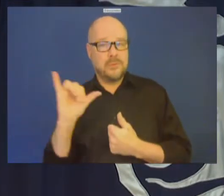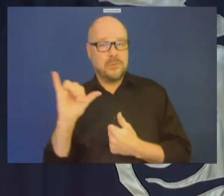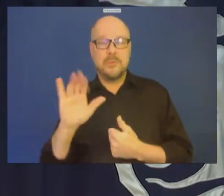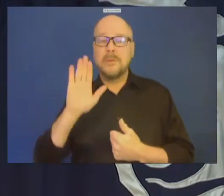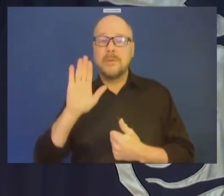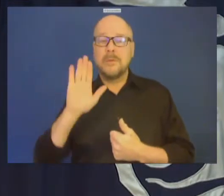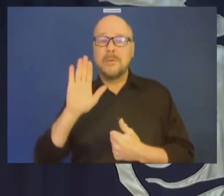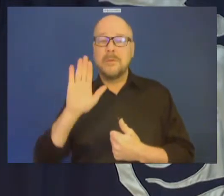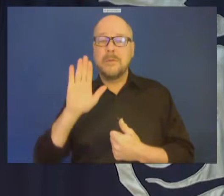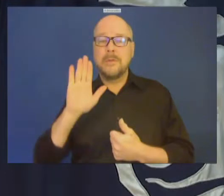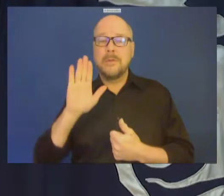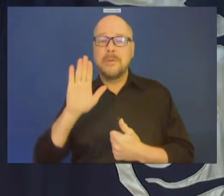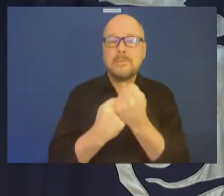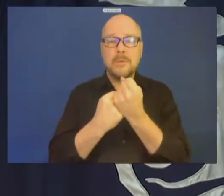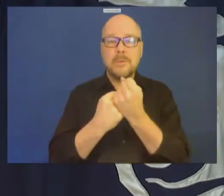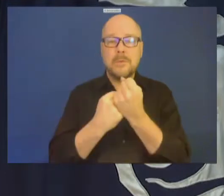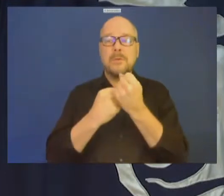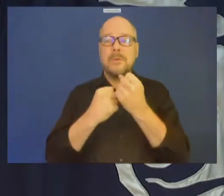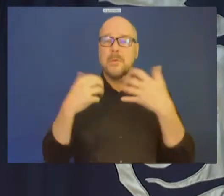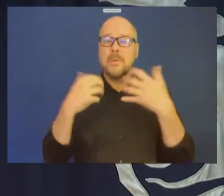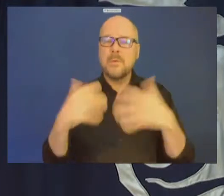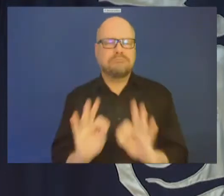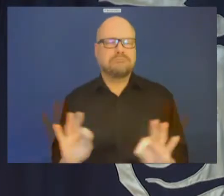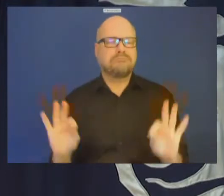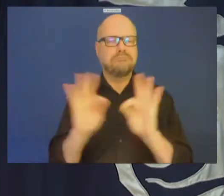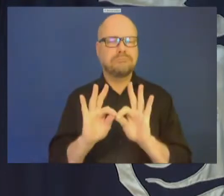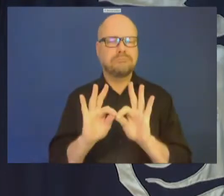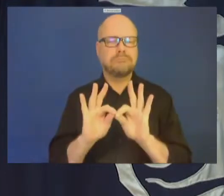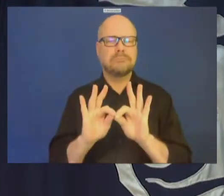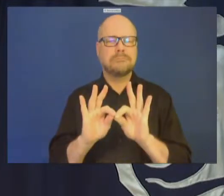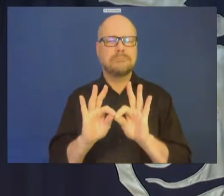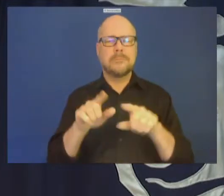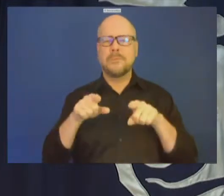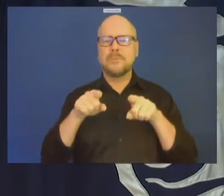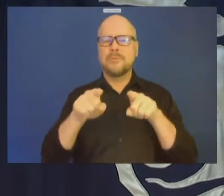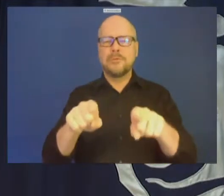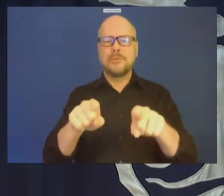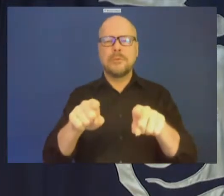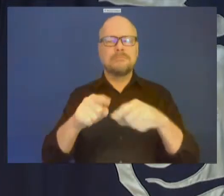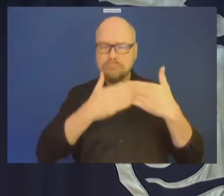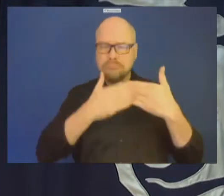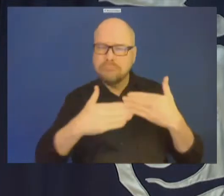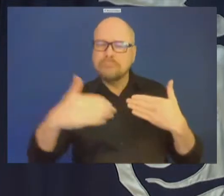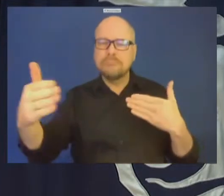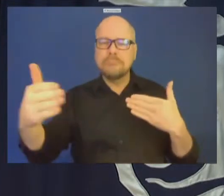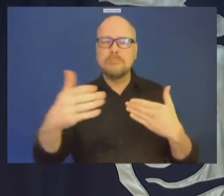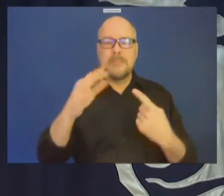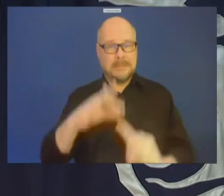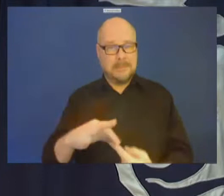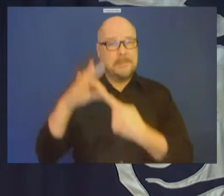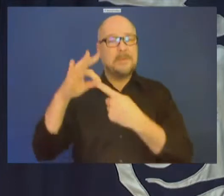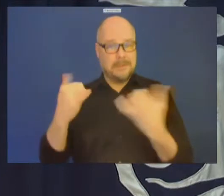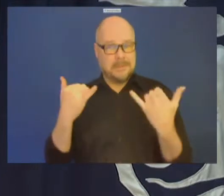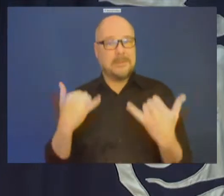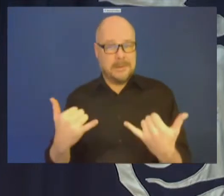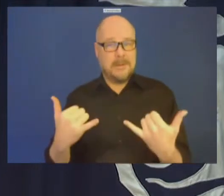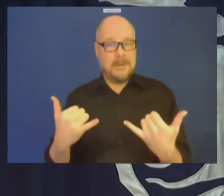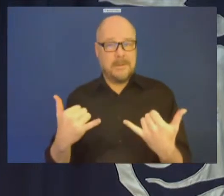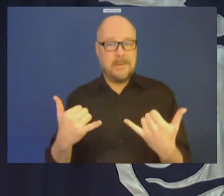and challenging situation that we're seeing unprecedented times right now. So recruit class